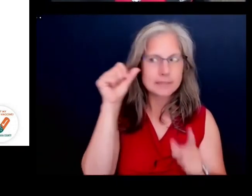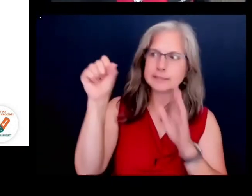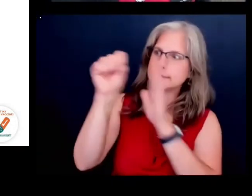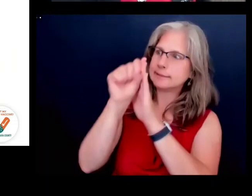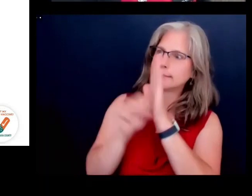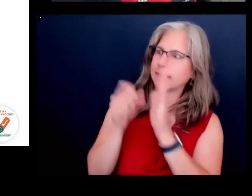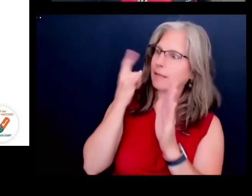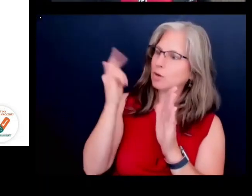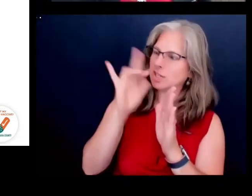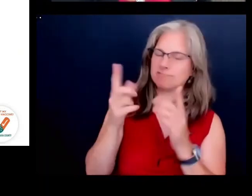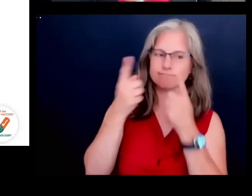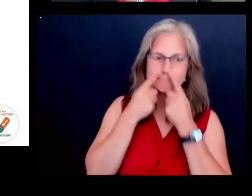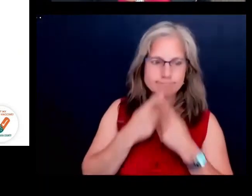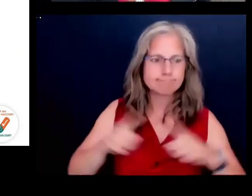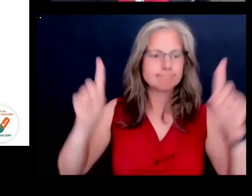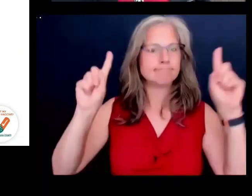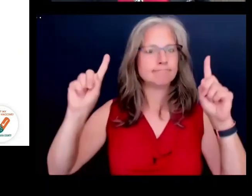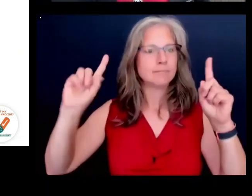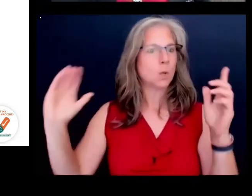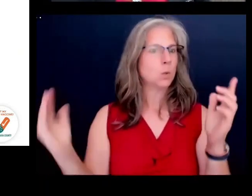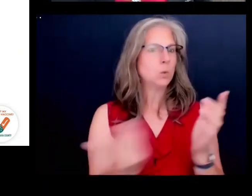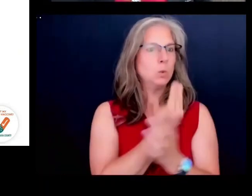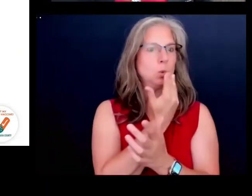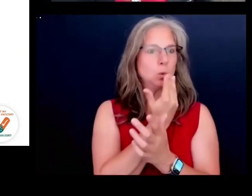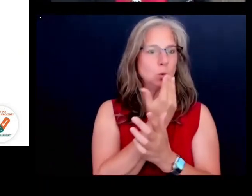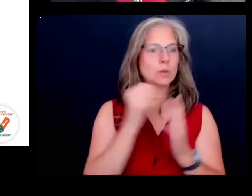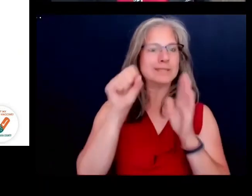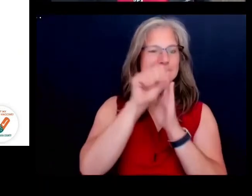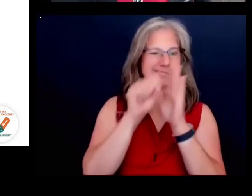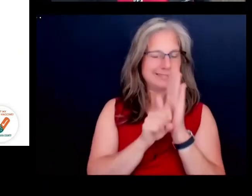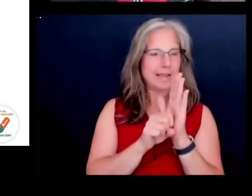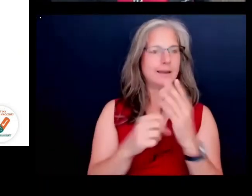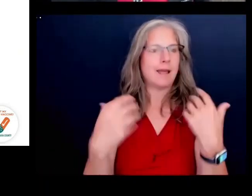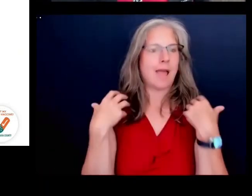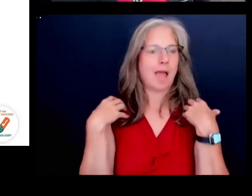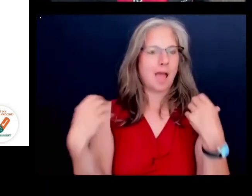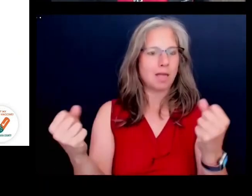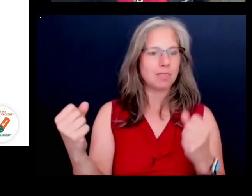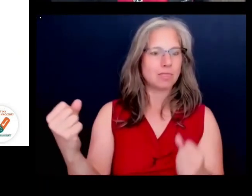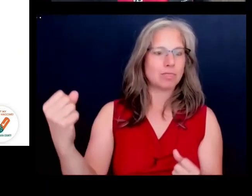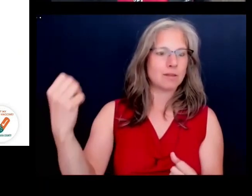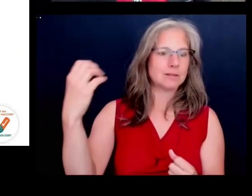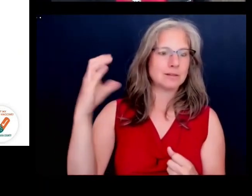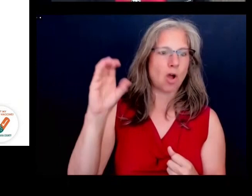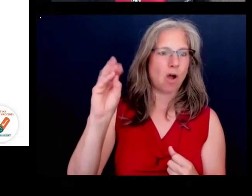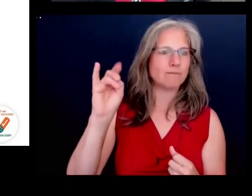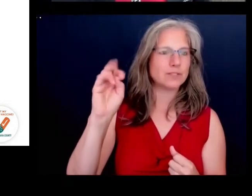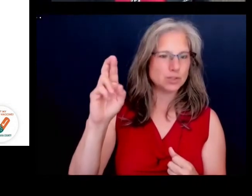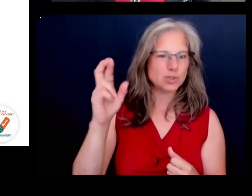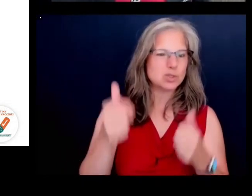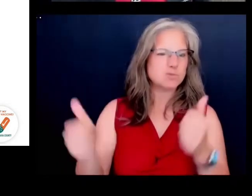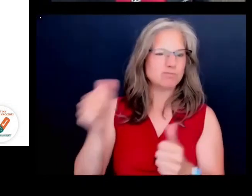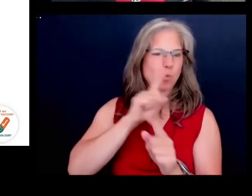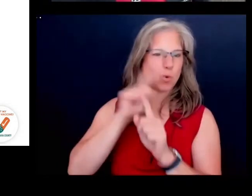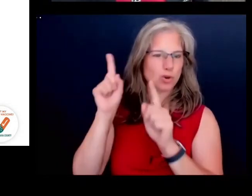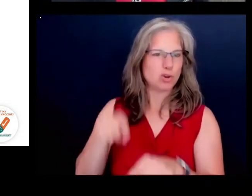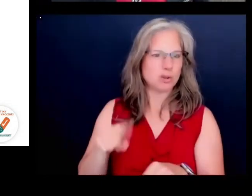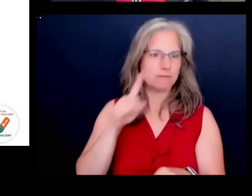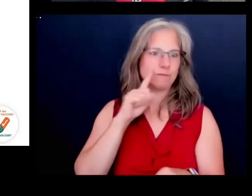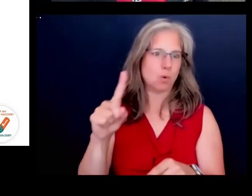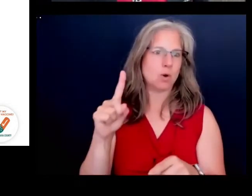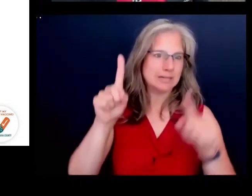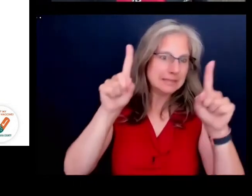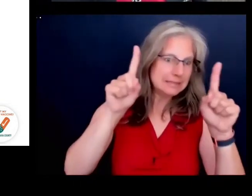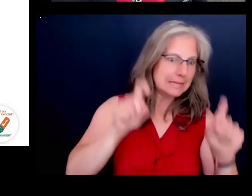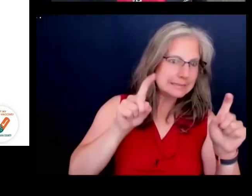Yesterday, the state announced a new state health officer order for masking and testing for healthcare.